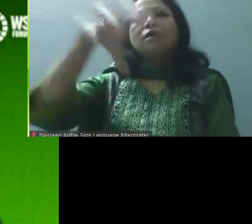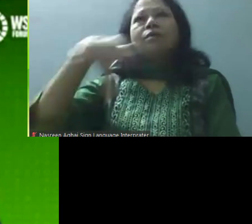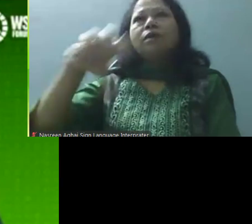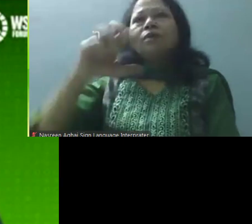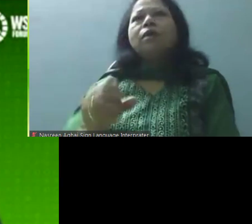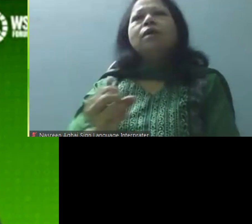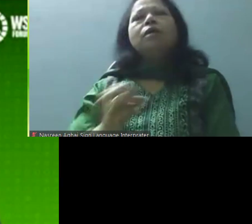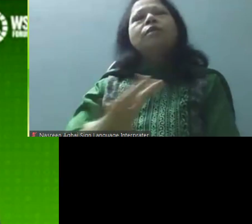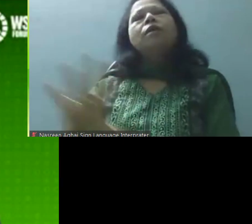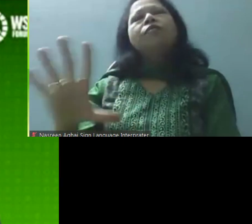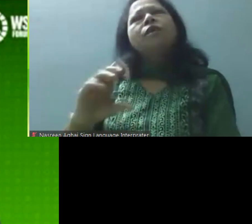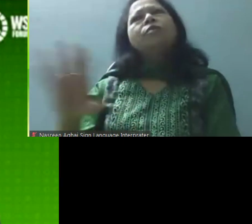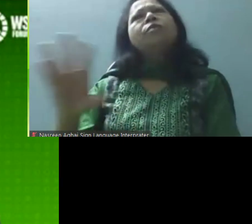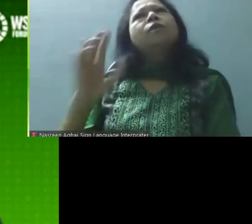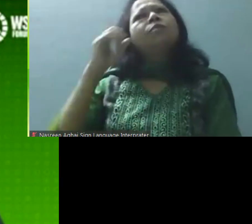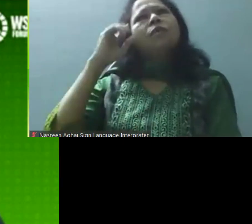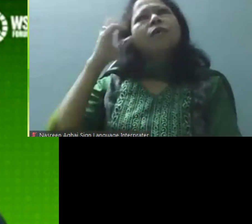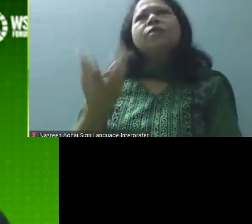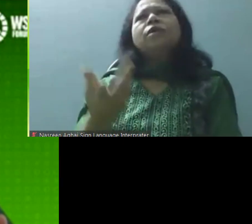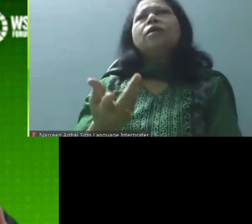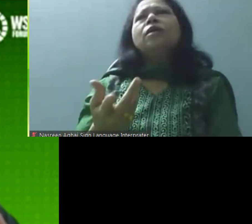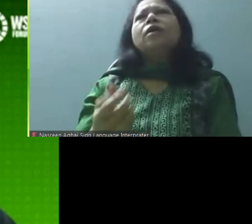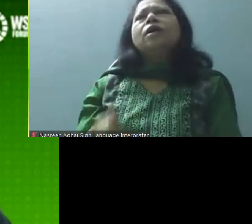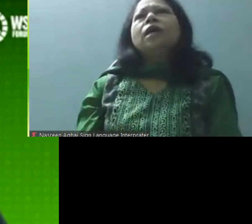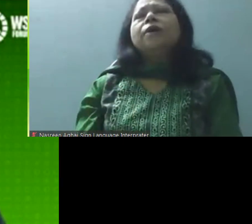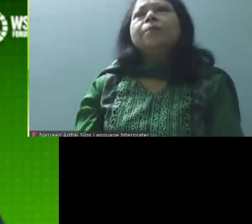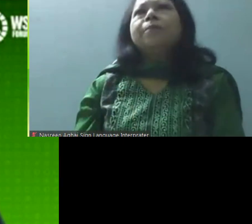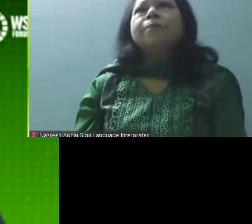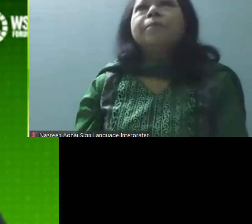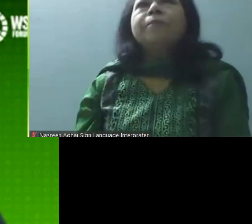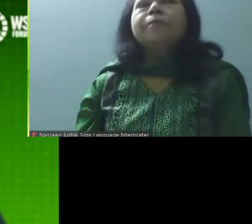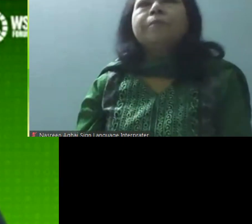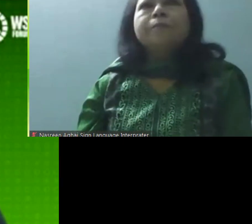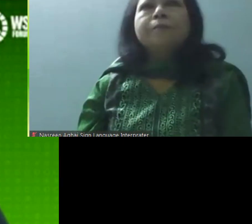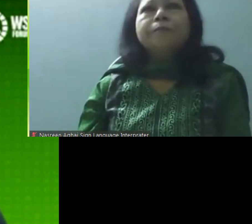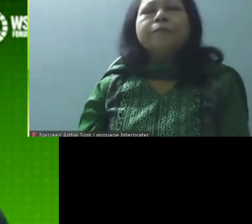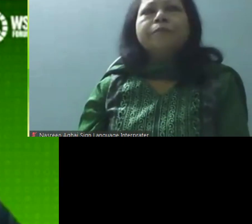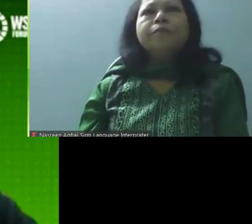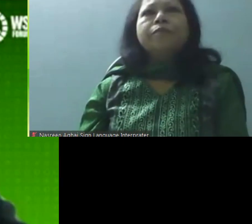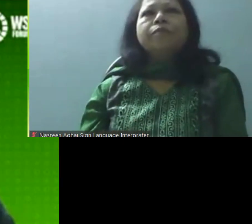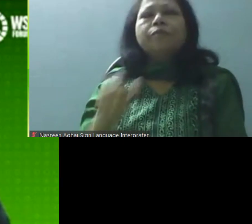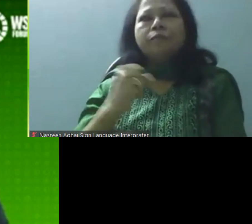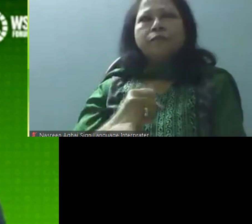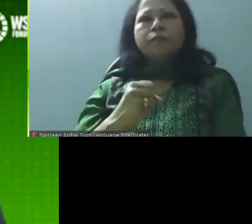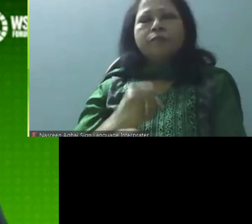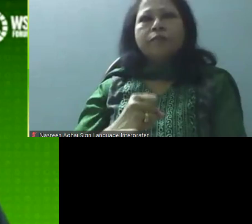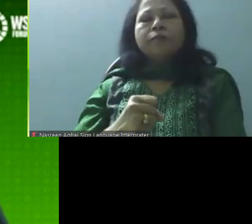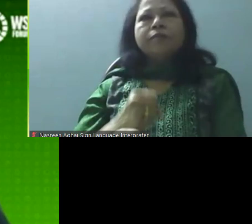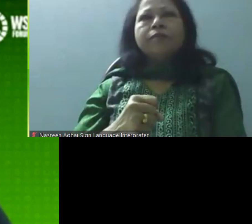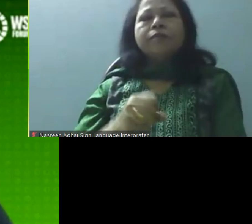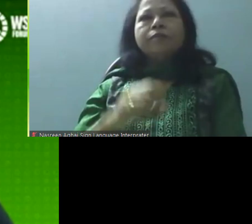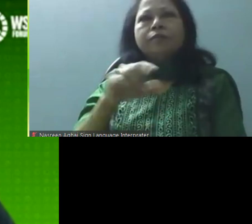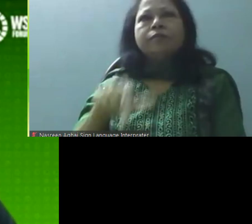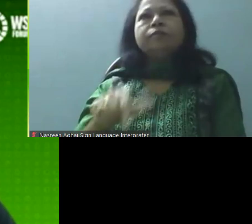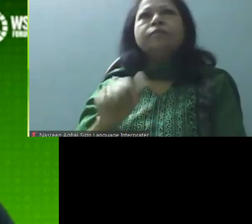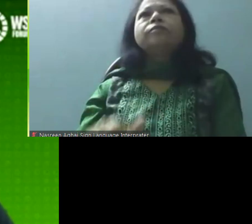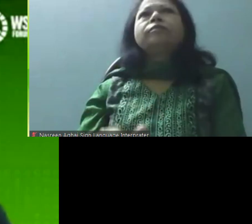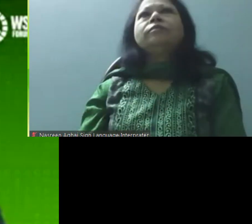available. It's just this sort of lack of, this is a thing which should be governed at government level. This should